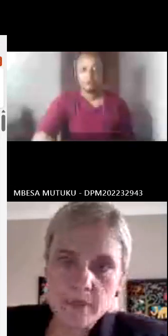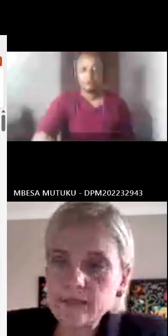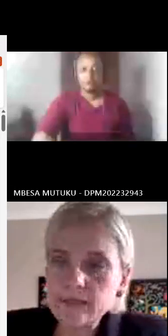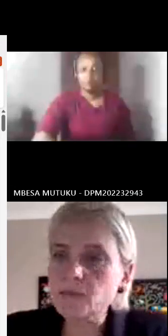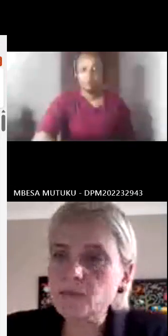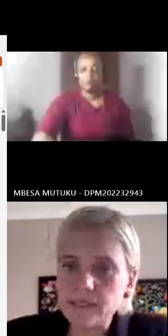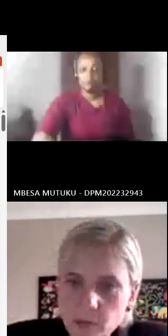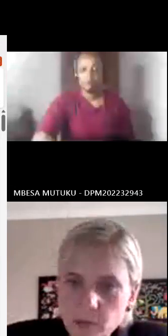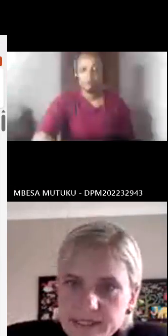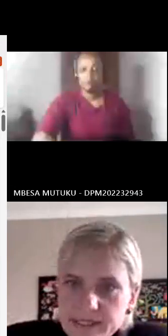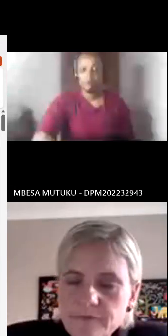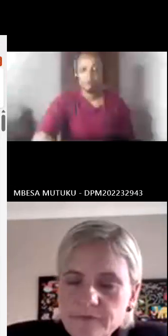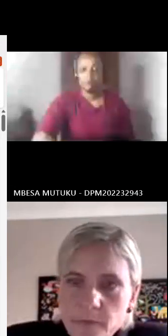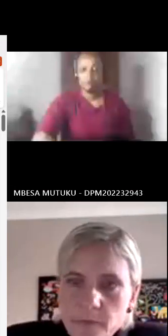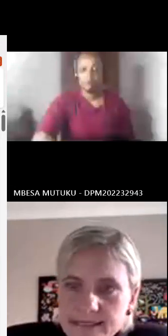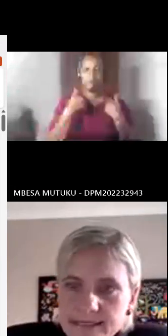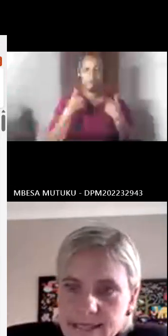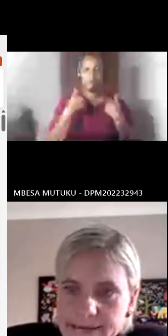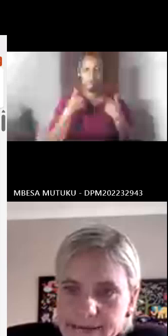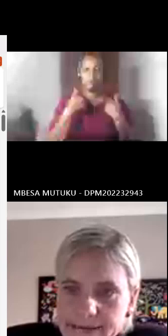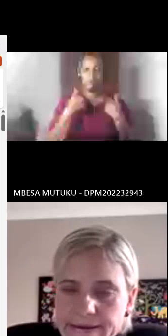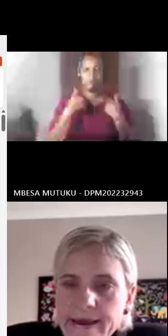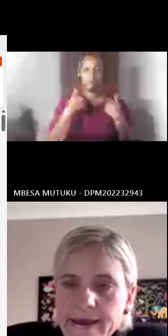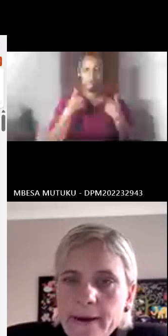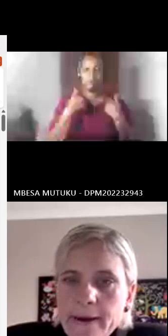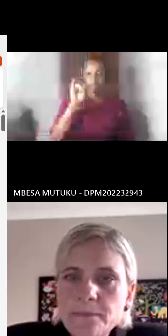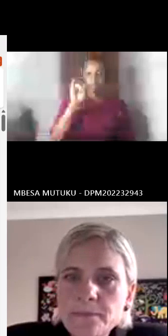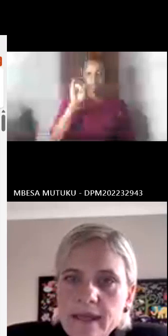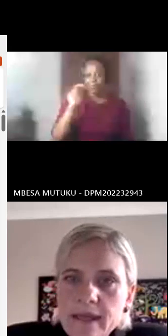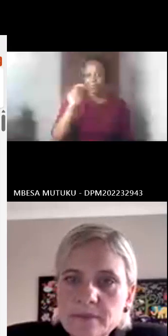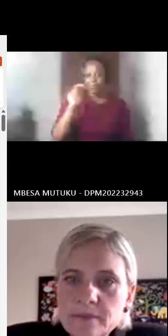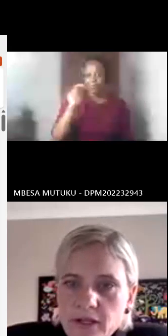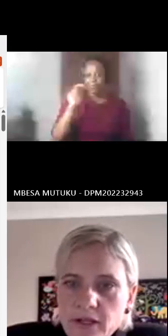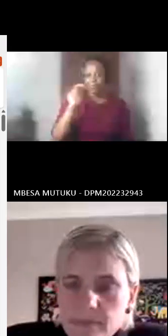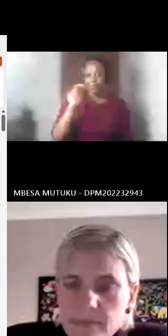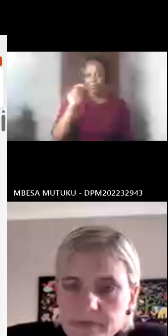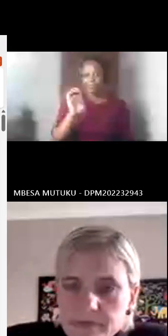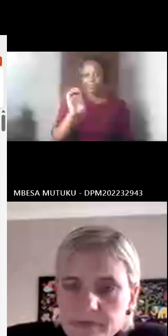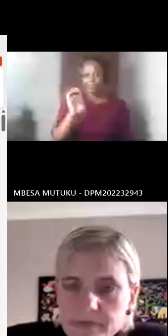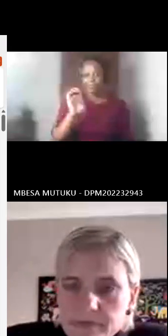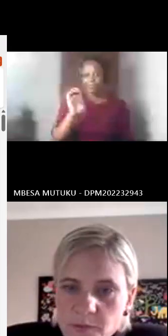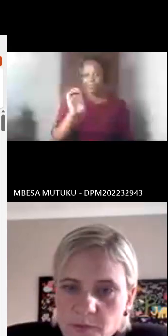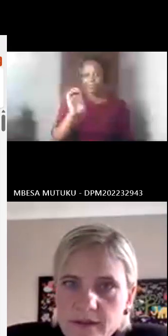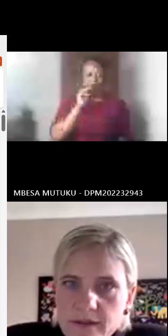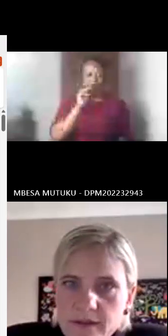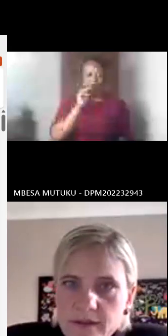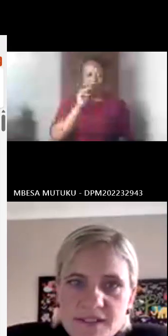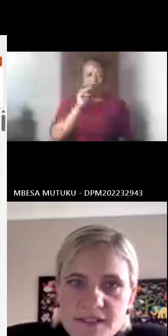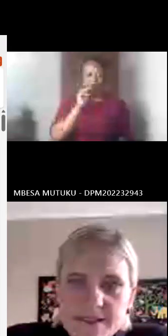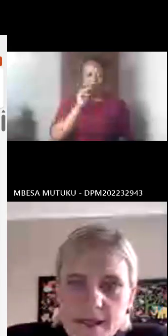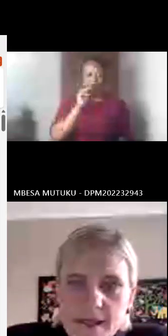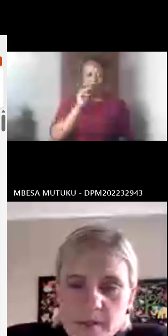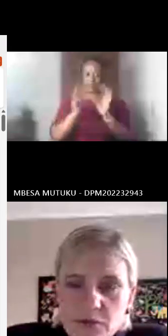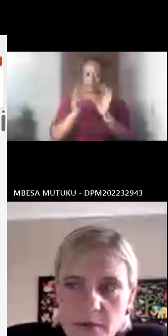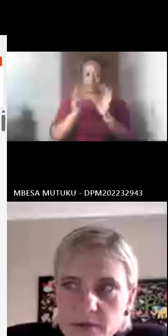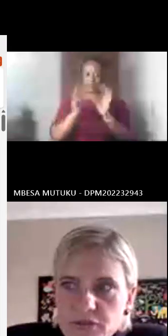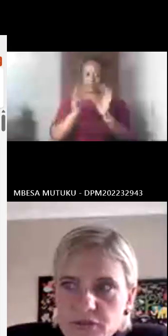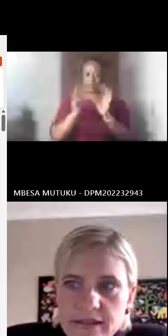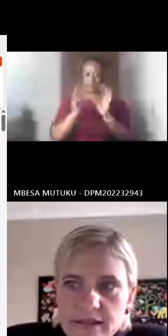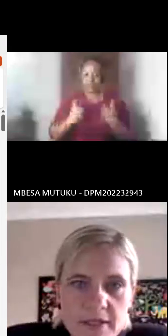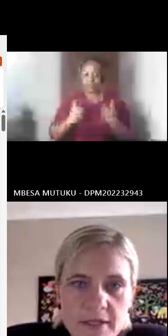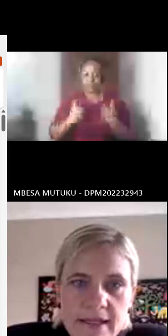we have Minnie who will be interpreting for me today. And my colleague Melvin as well, who's just here to help